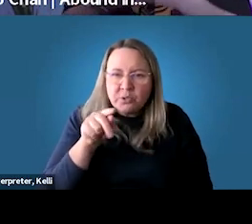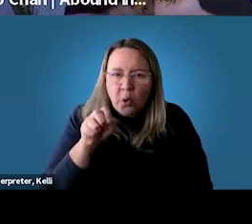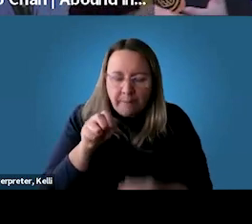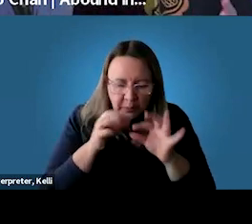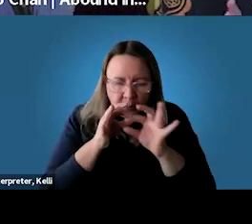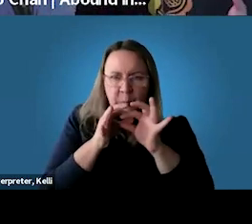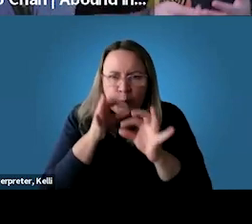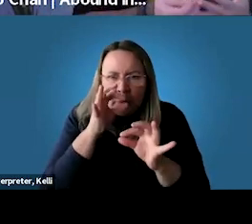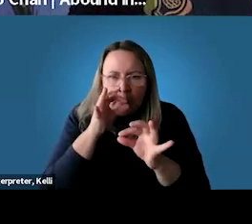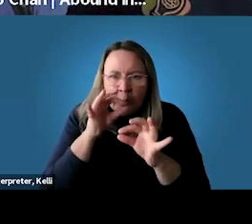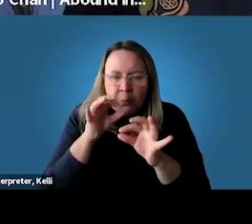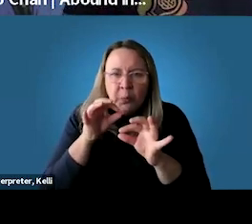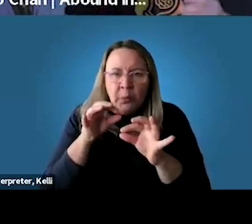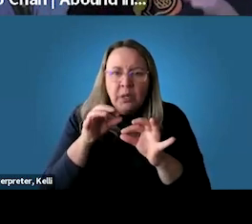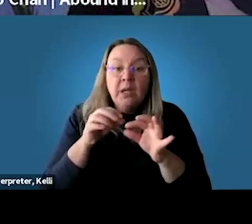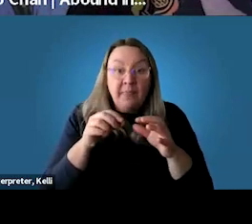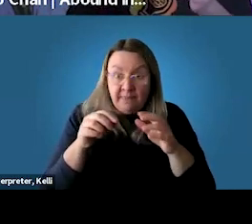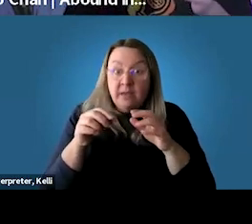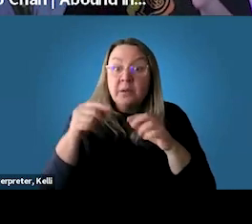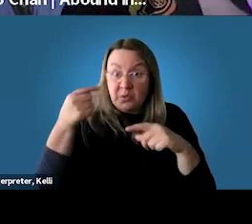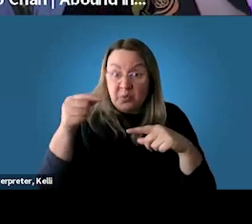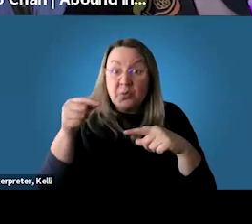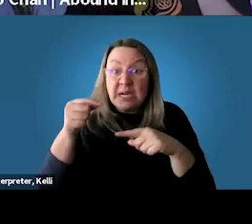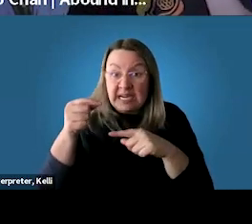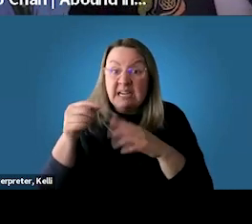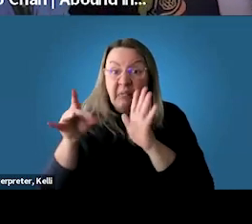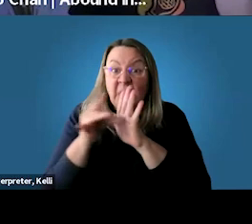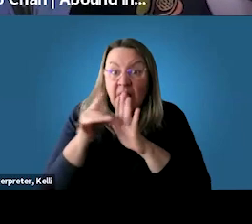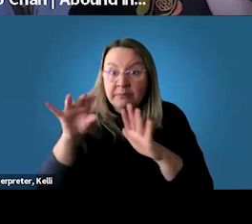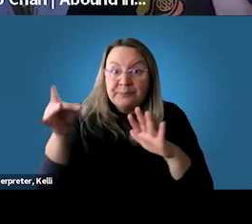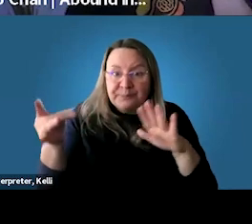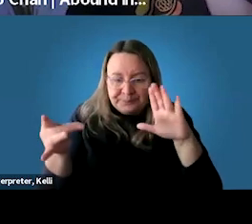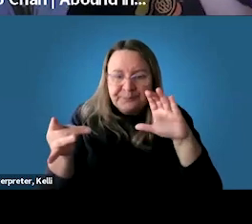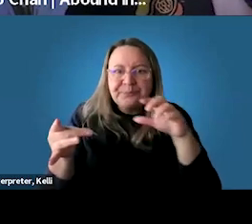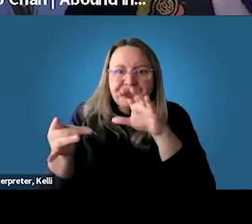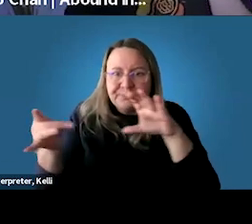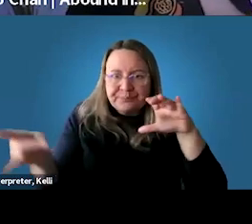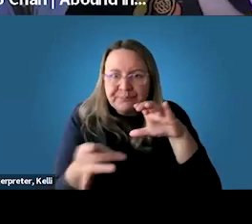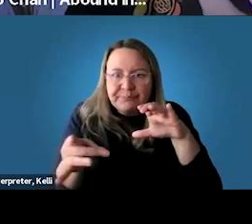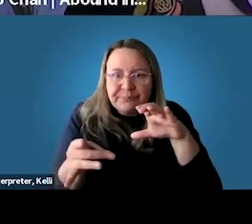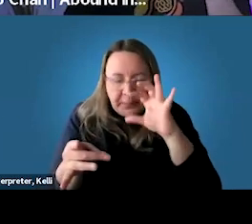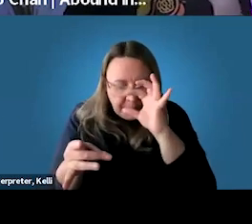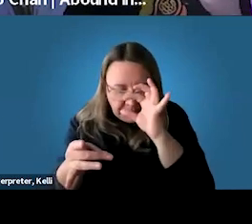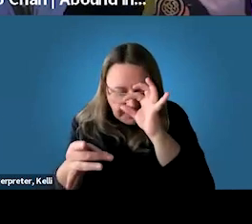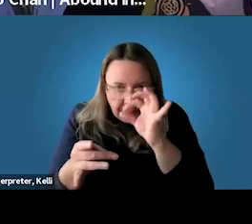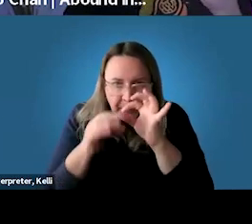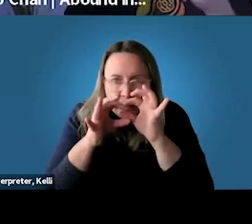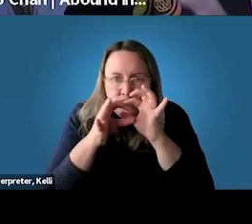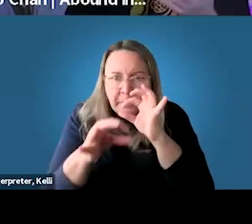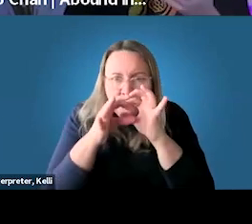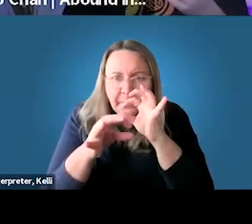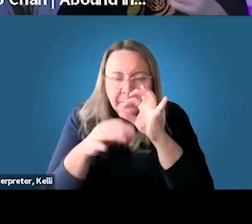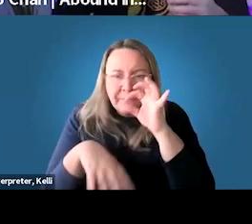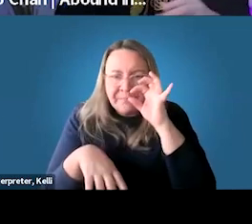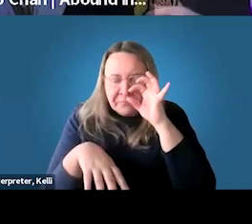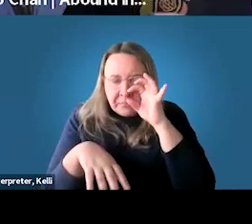cockleburs underneath his microscope, and he discovered that the cockleburs have a little hook and fastener type situation, which is how he